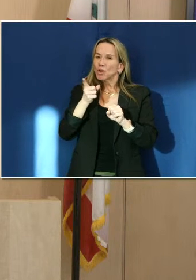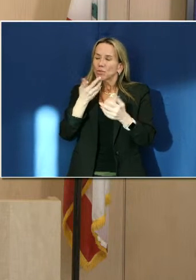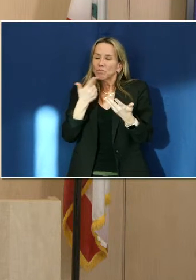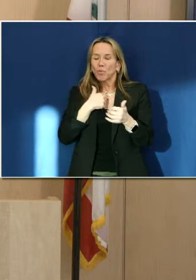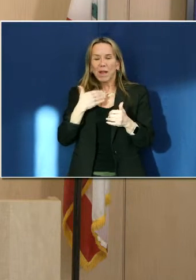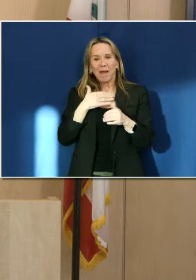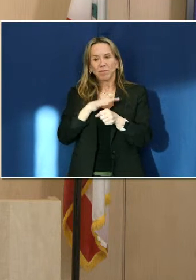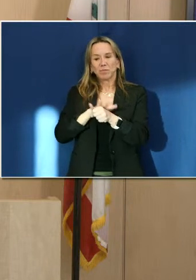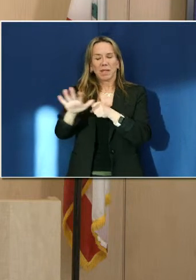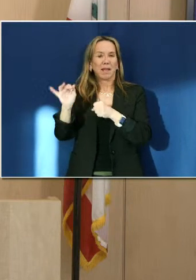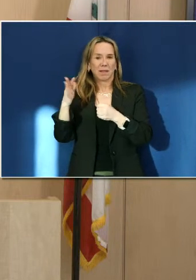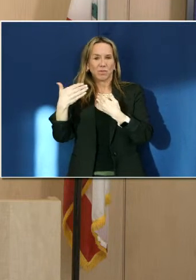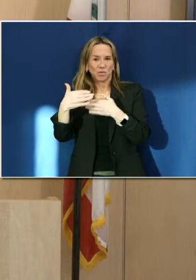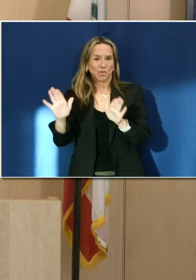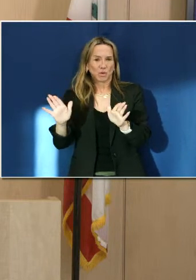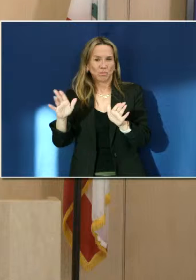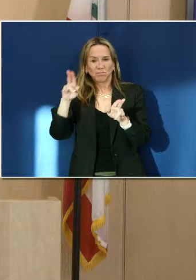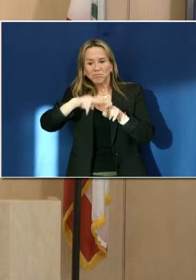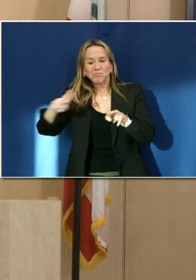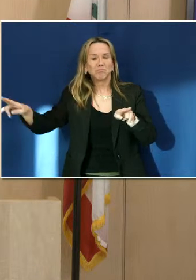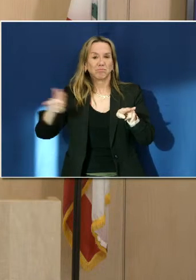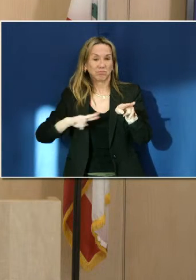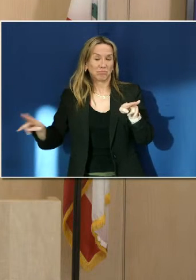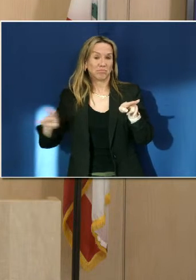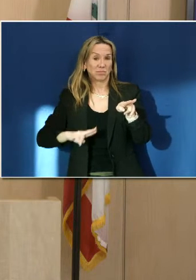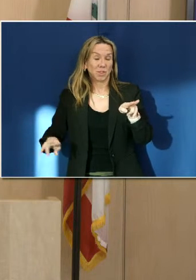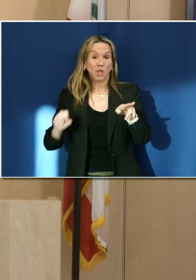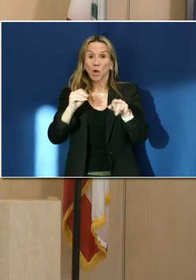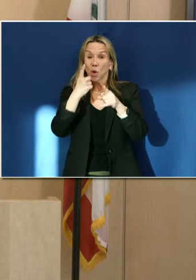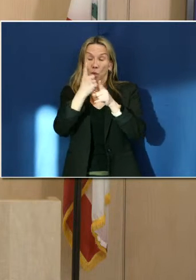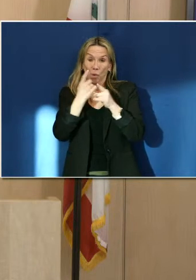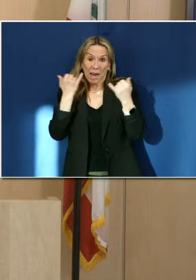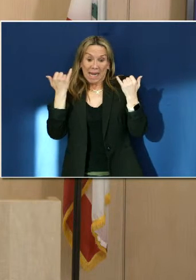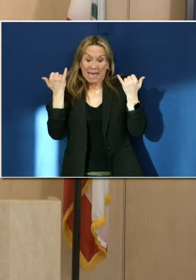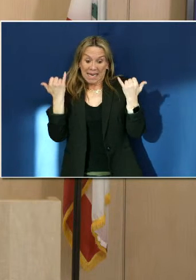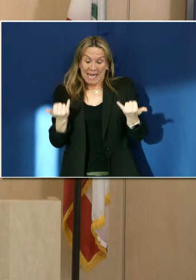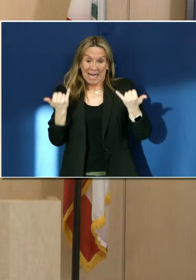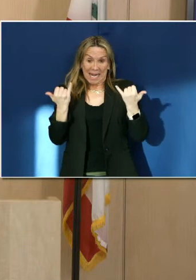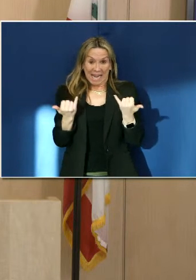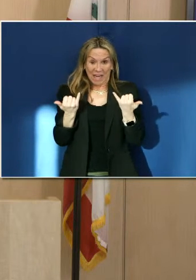down at the end of the day. So we are not at this point with where we stand